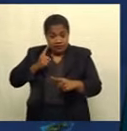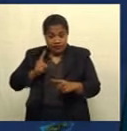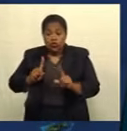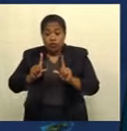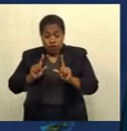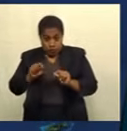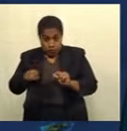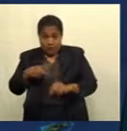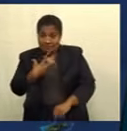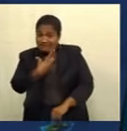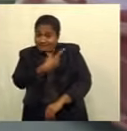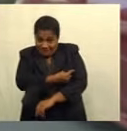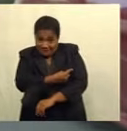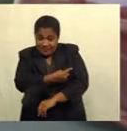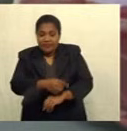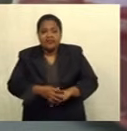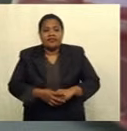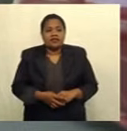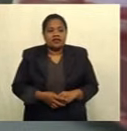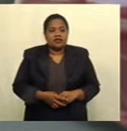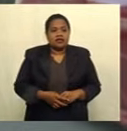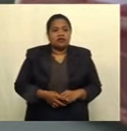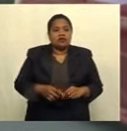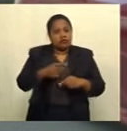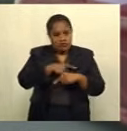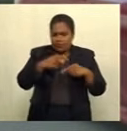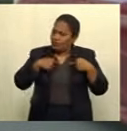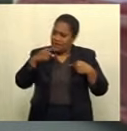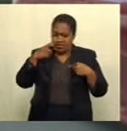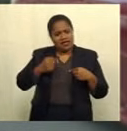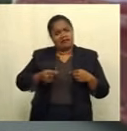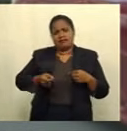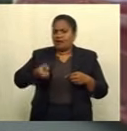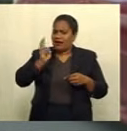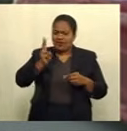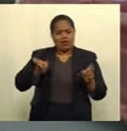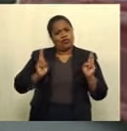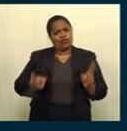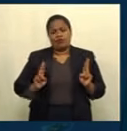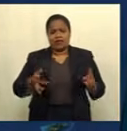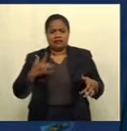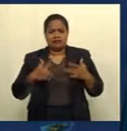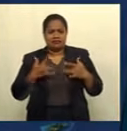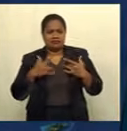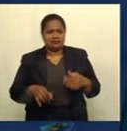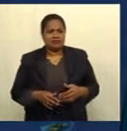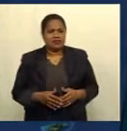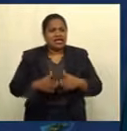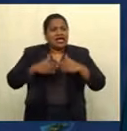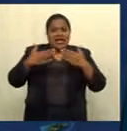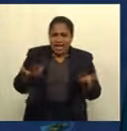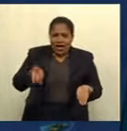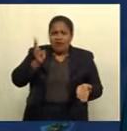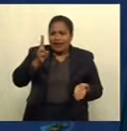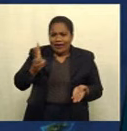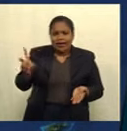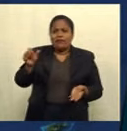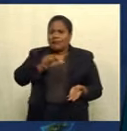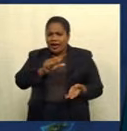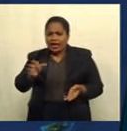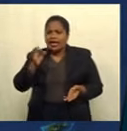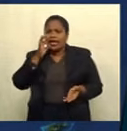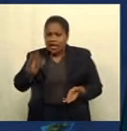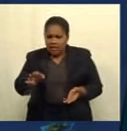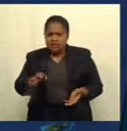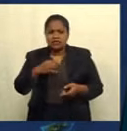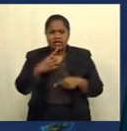this, the earlier we can, back to normal. And now they are back again and asking for only 2